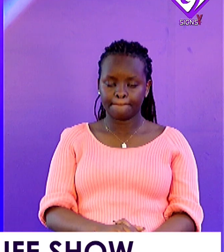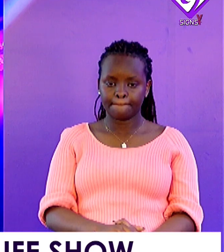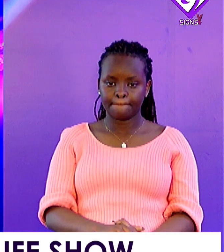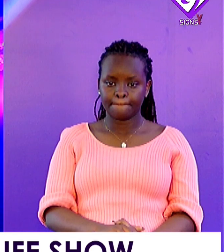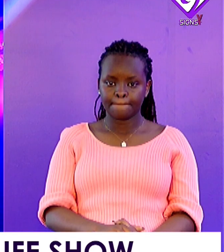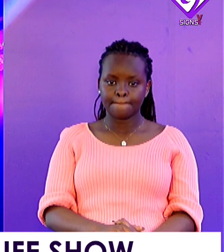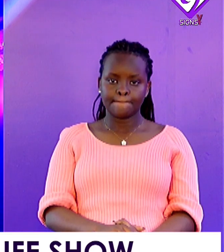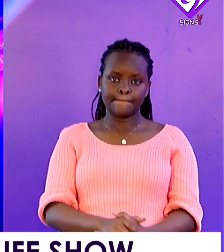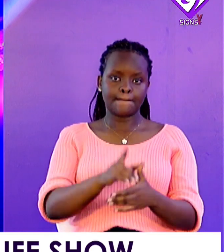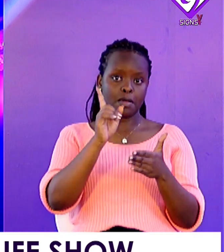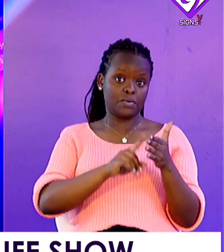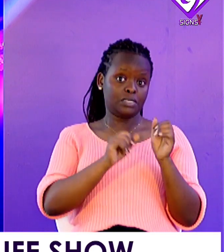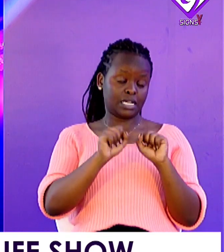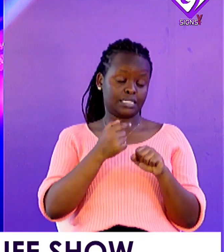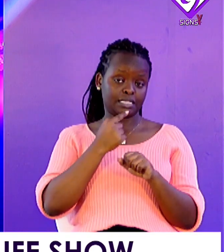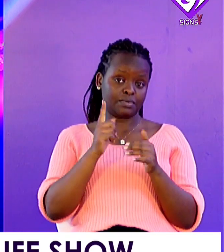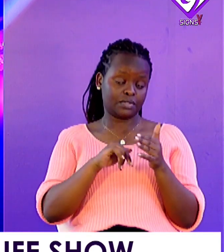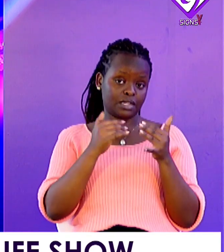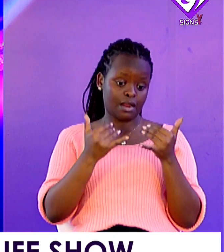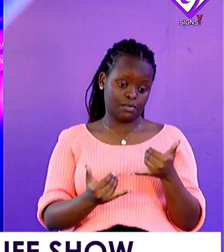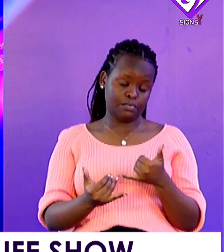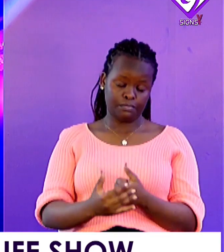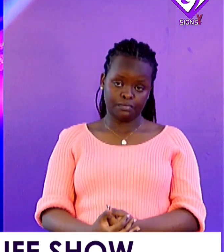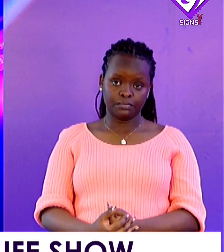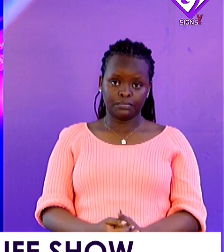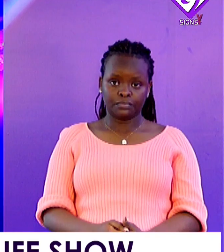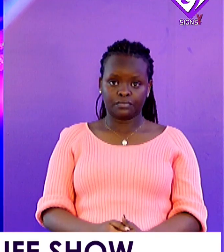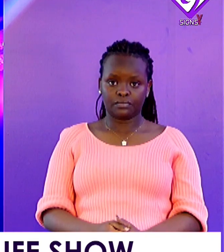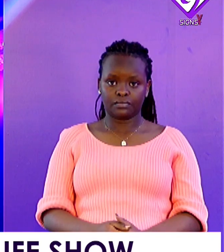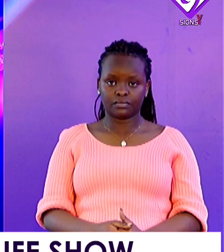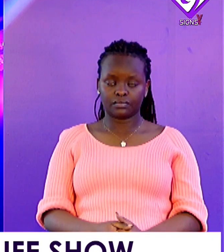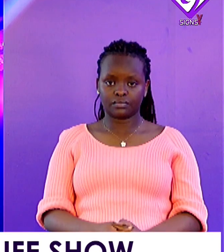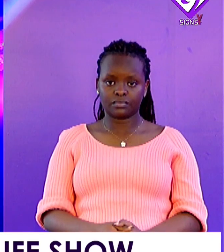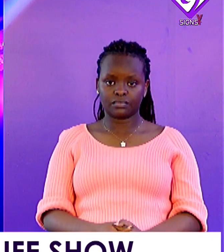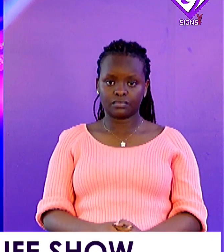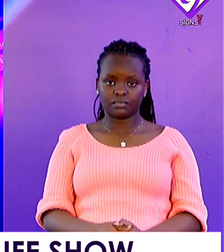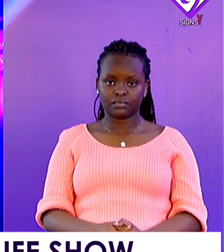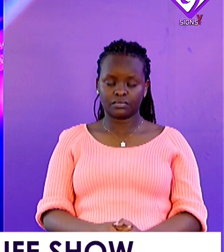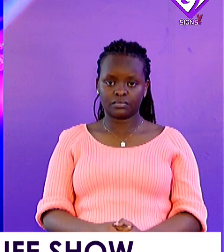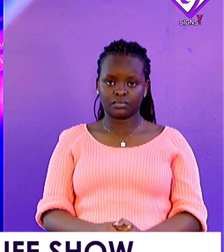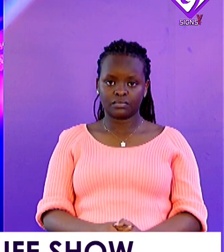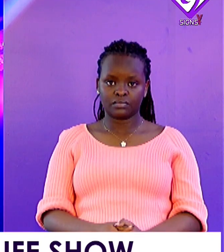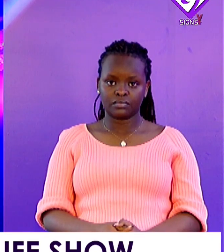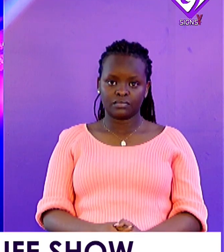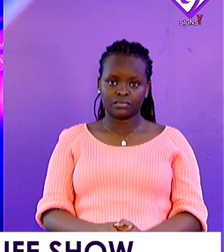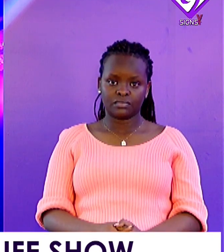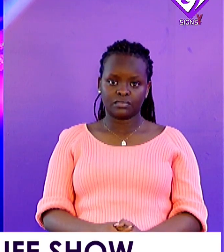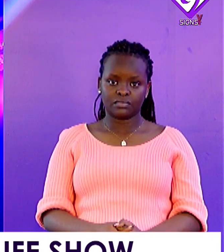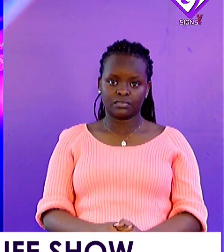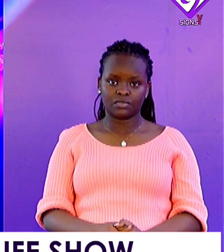What I can say currently that is you have had above